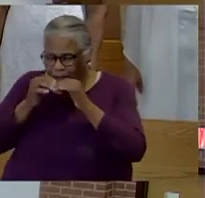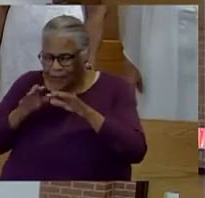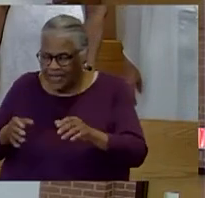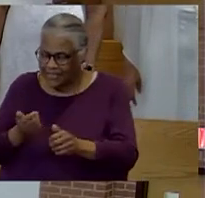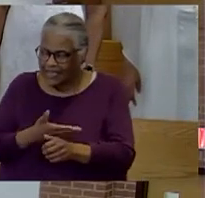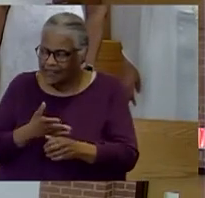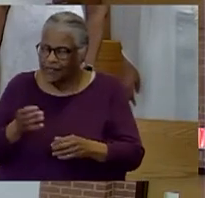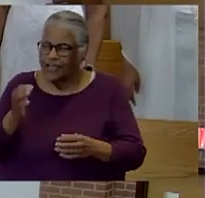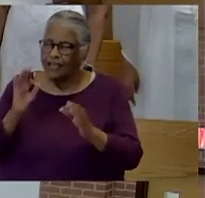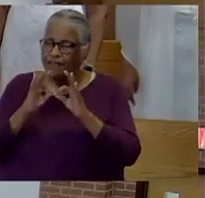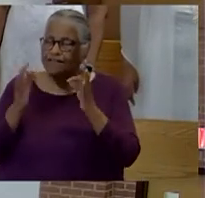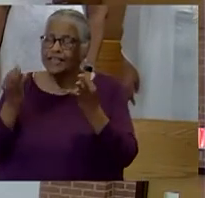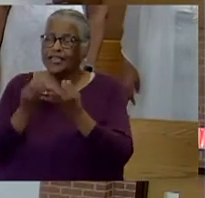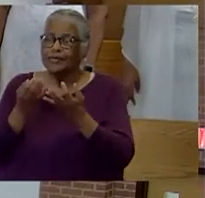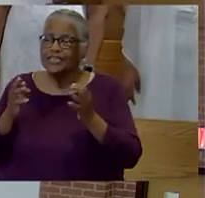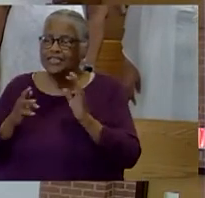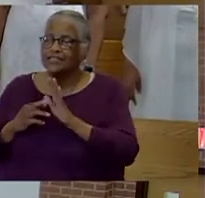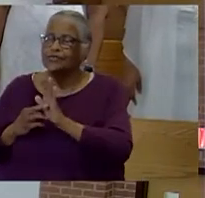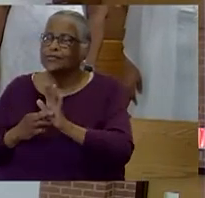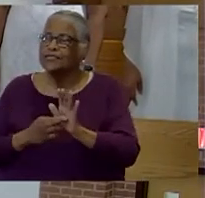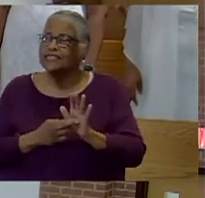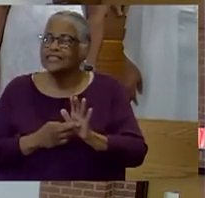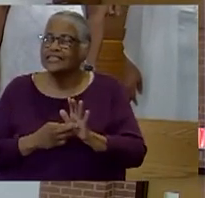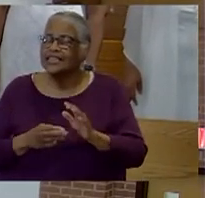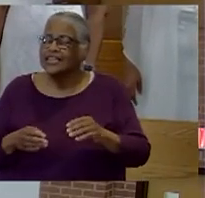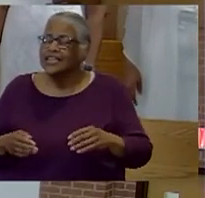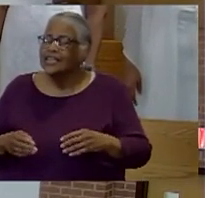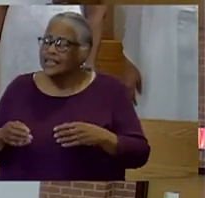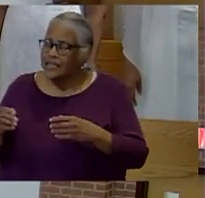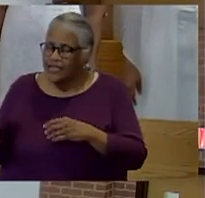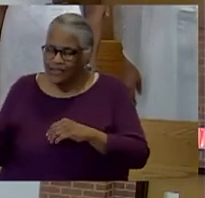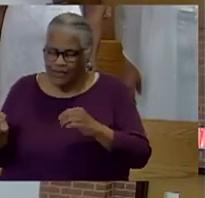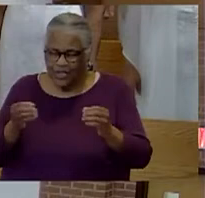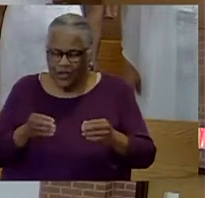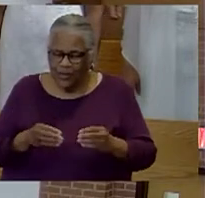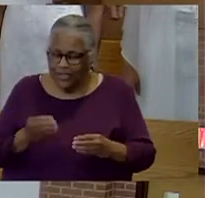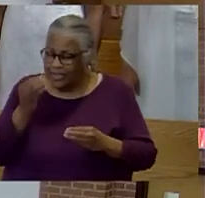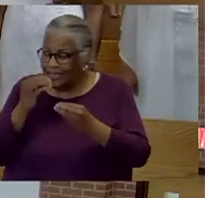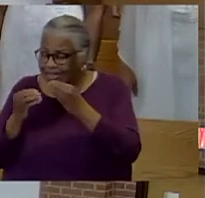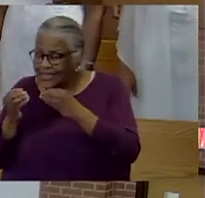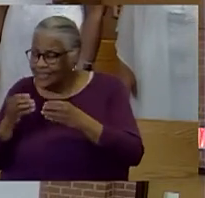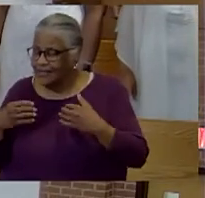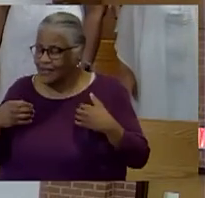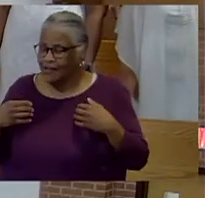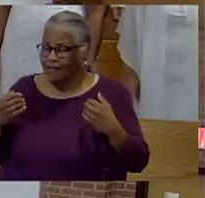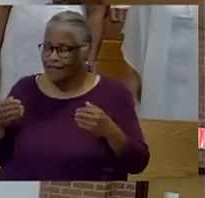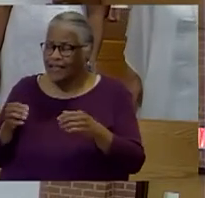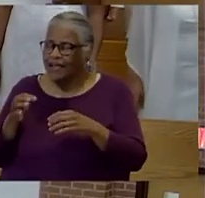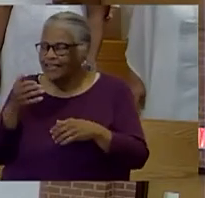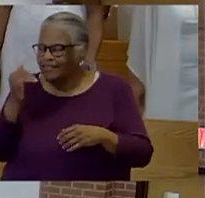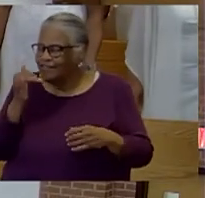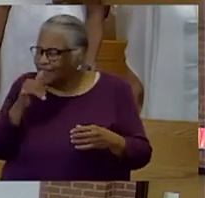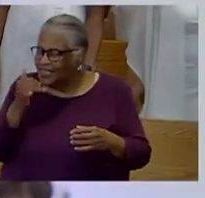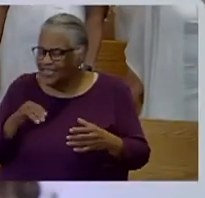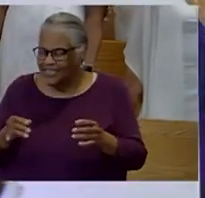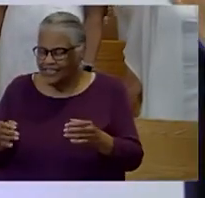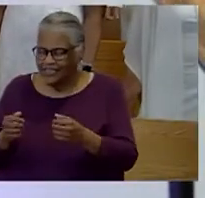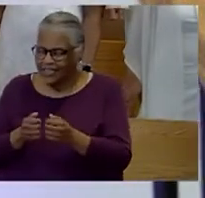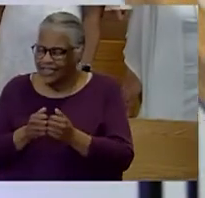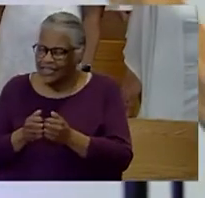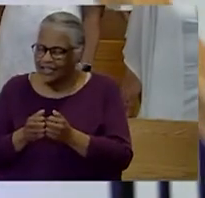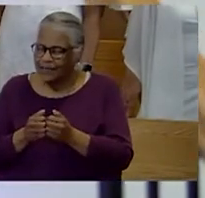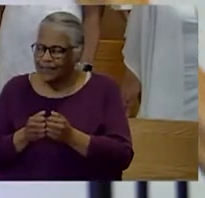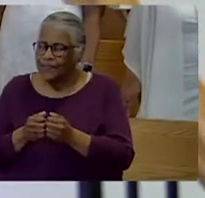that's represented here today. As we go and break bread together, have fun together, God, I just pray that from